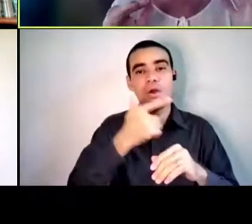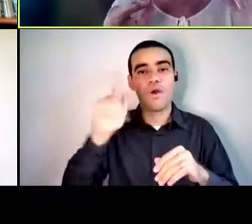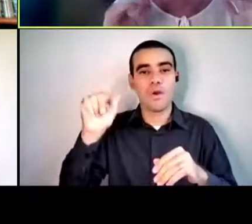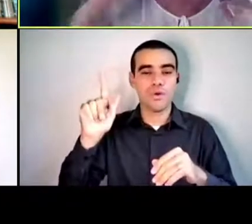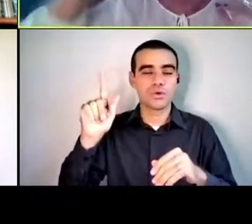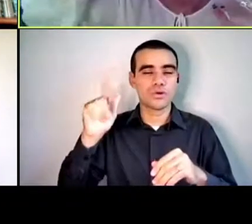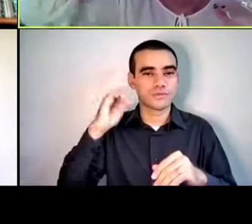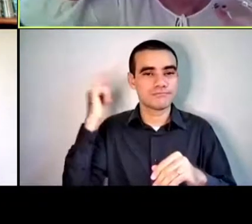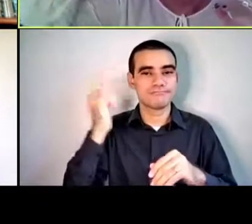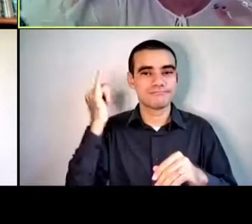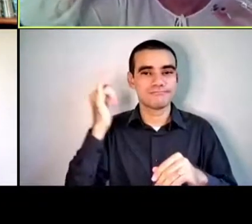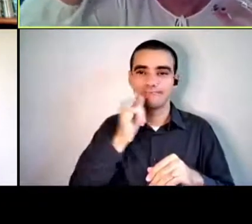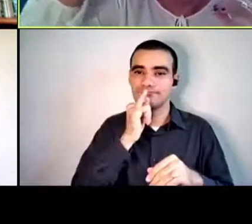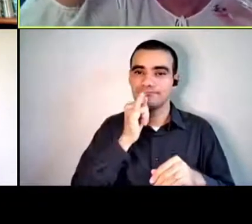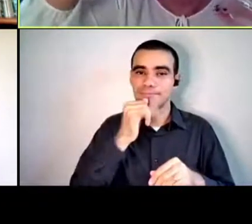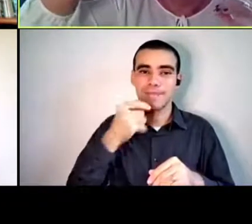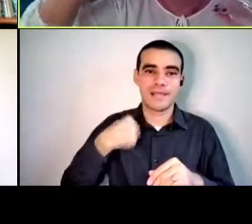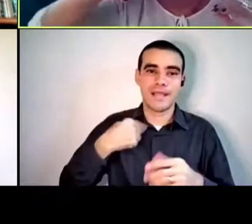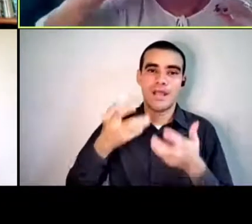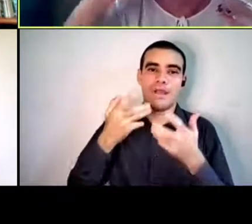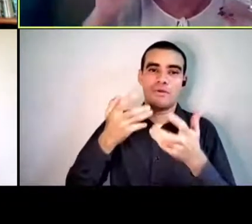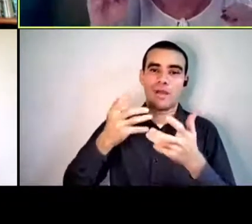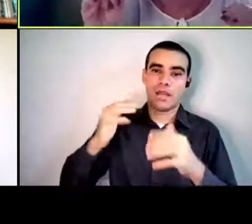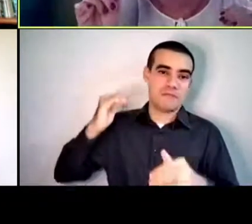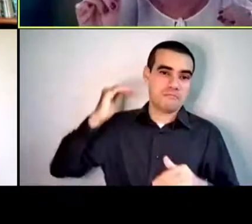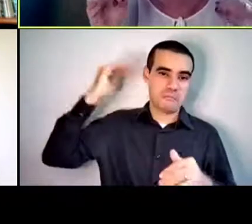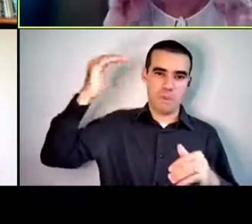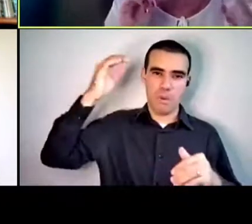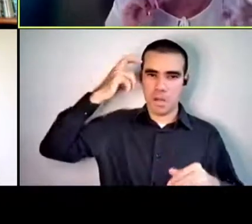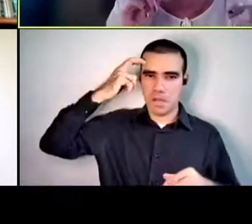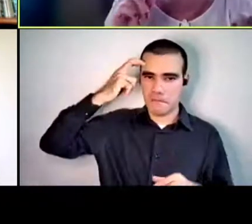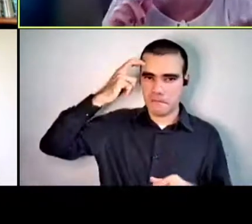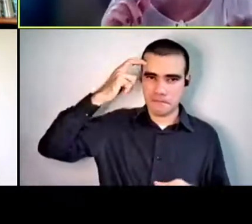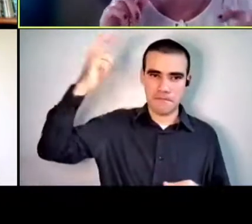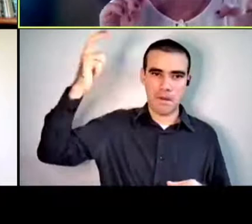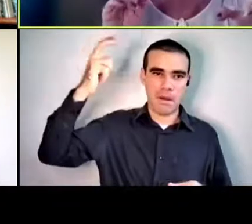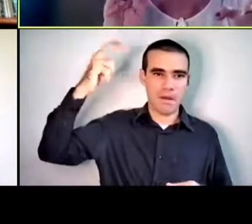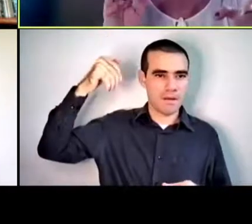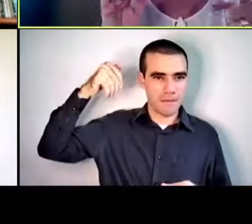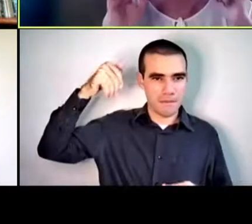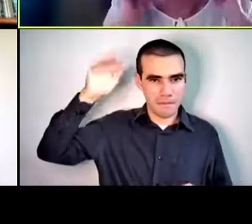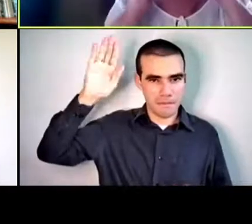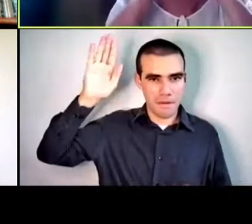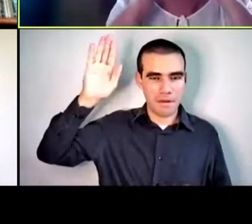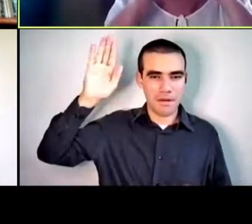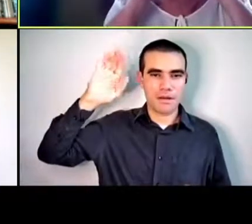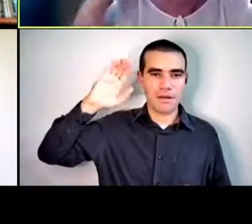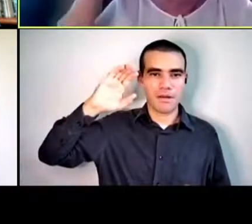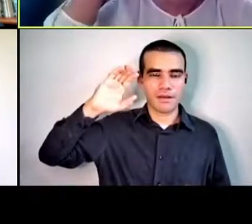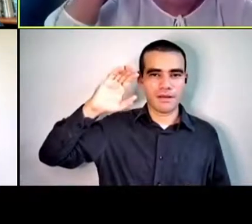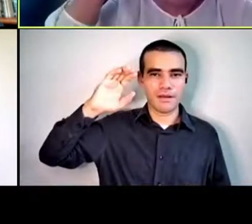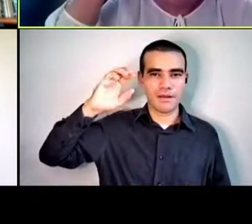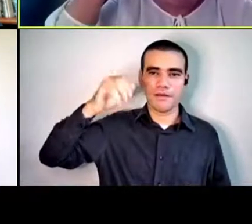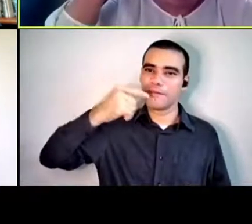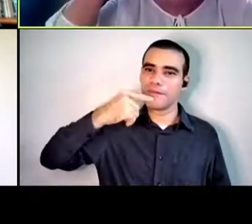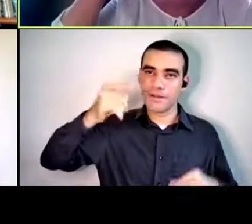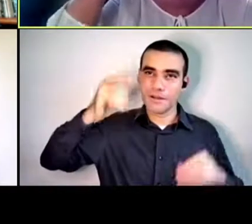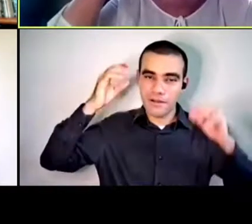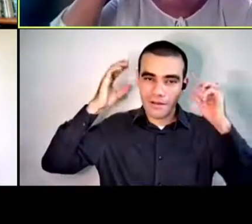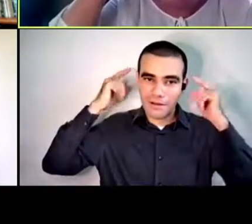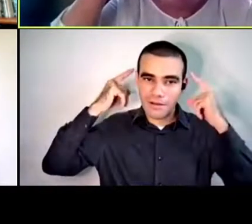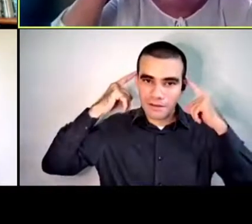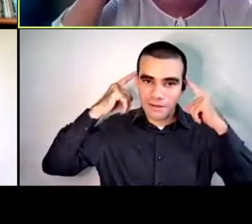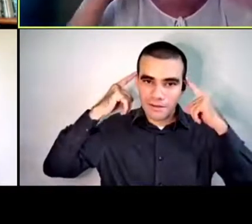The other one is the maximum. I cannot have good brains, as Forster said. No, I think it was Claudio who talked